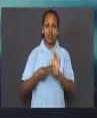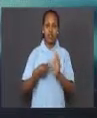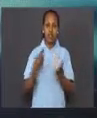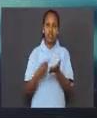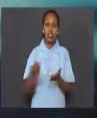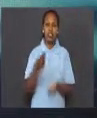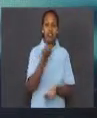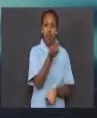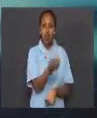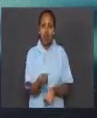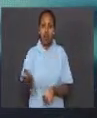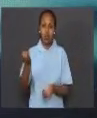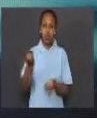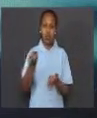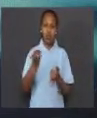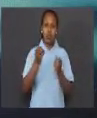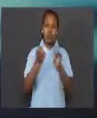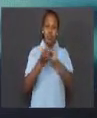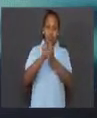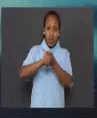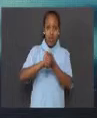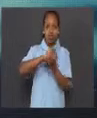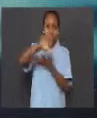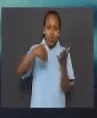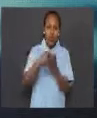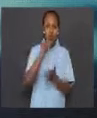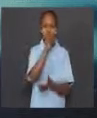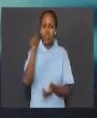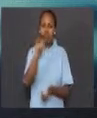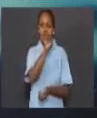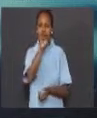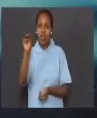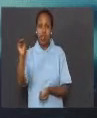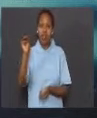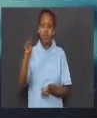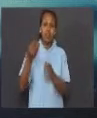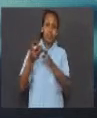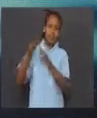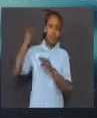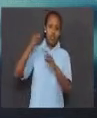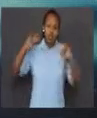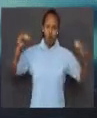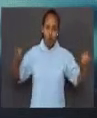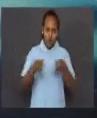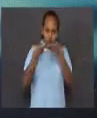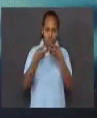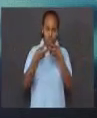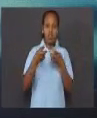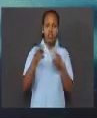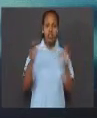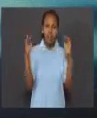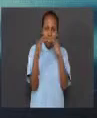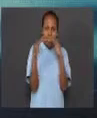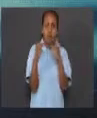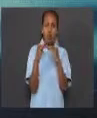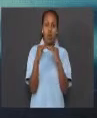when objects collide, the total linear momentum before the collision must equal